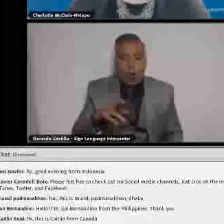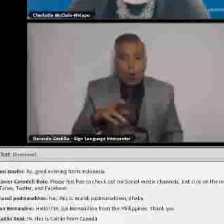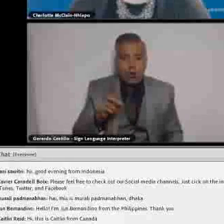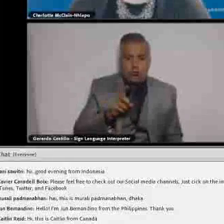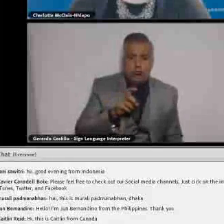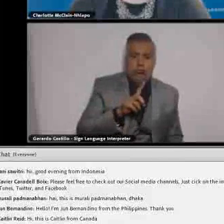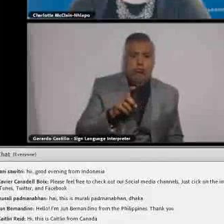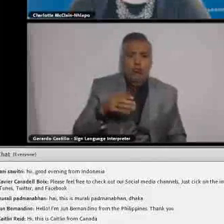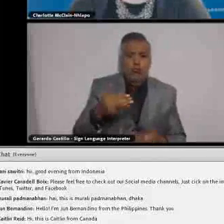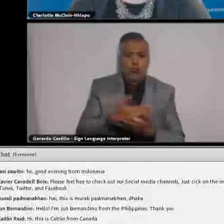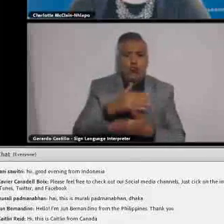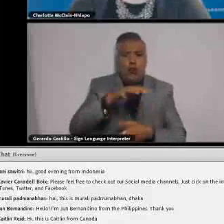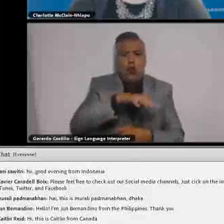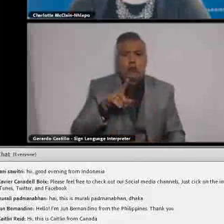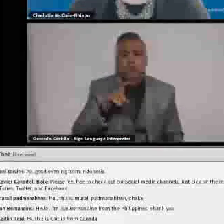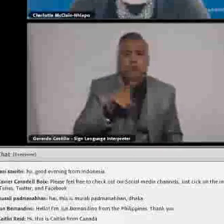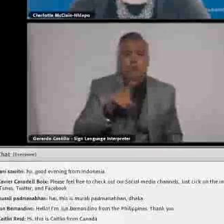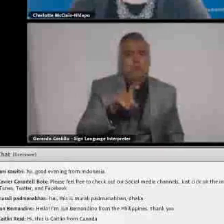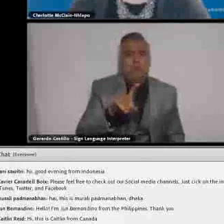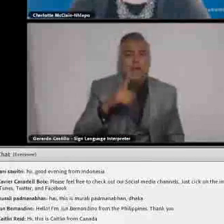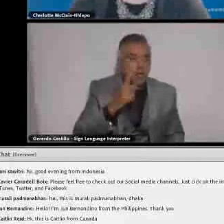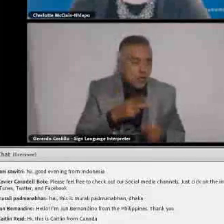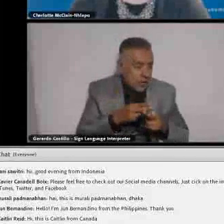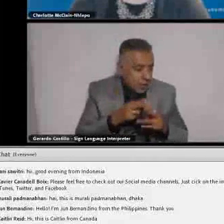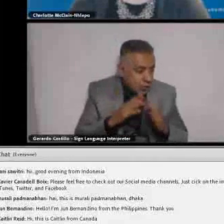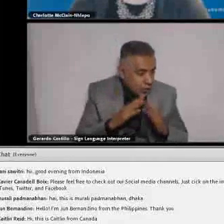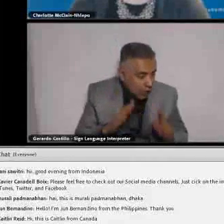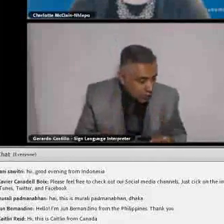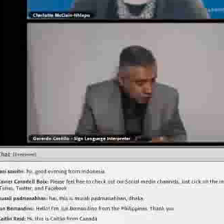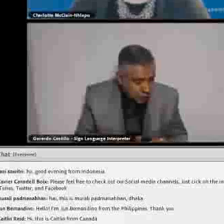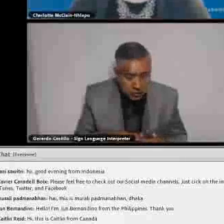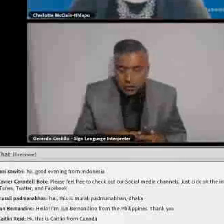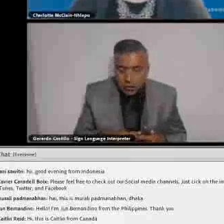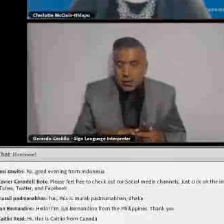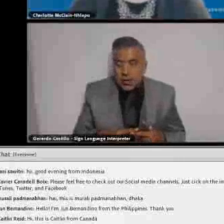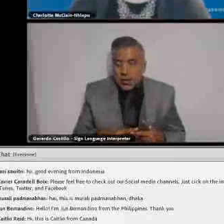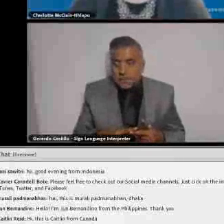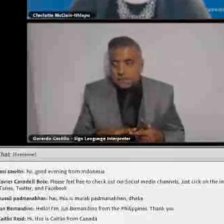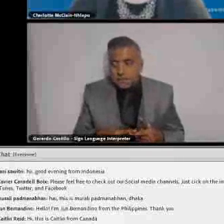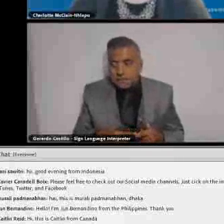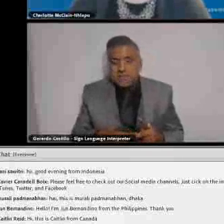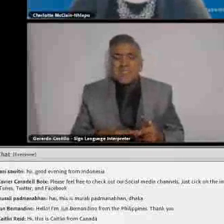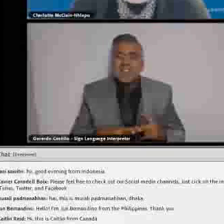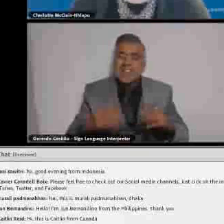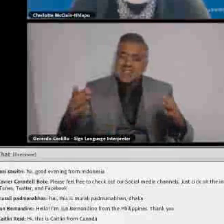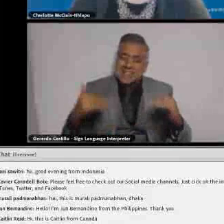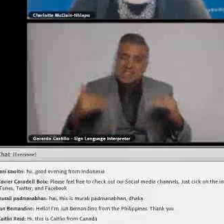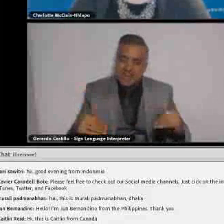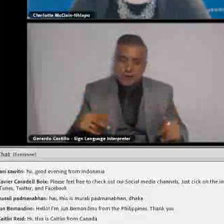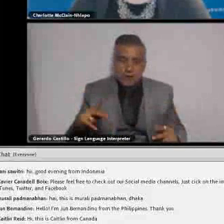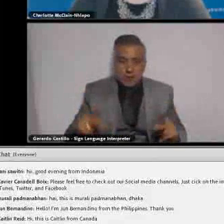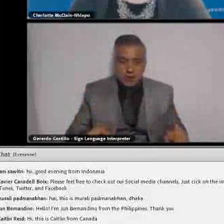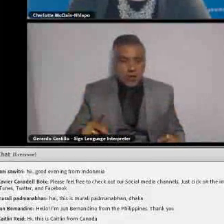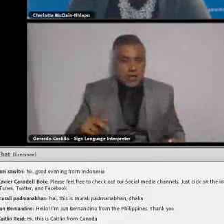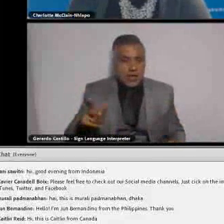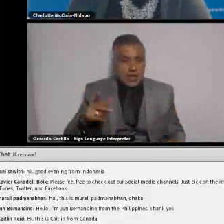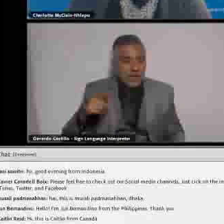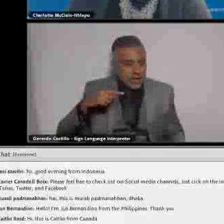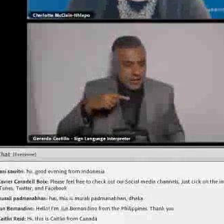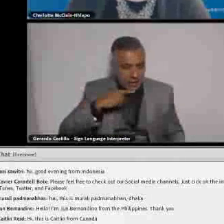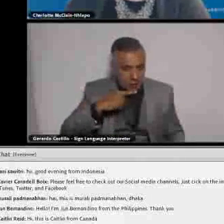surroundings, for example, in temporary shelters or temporary housing arrangements. Same goes for people with hearing and speech disabilities around